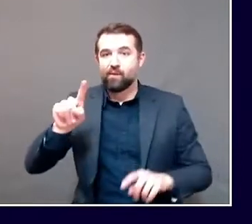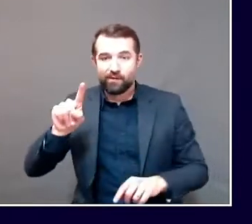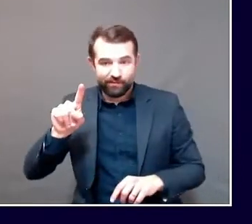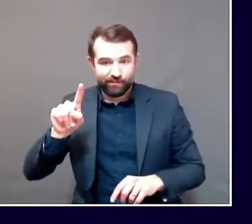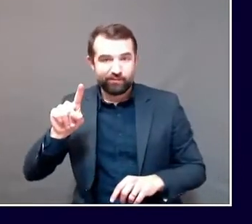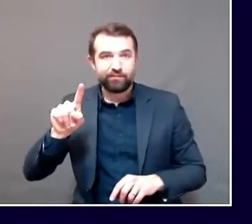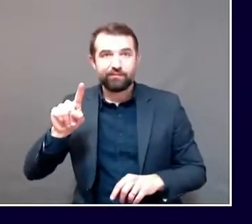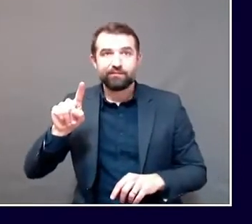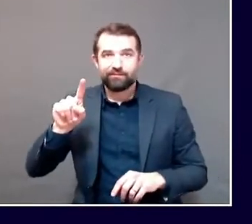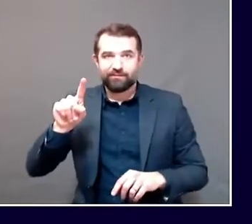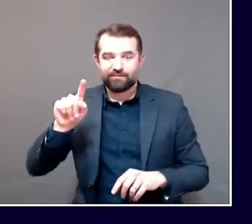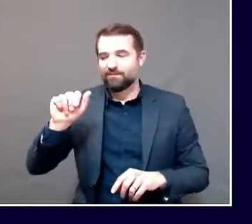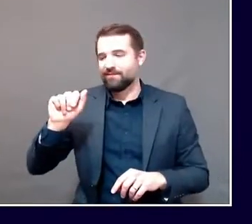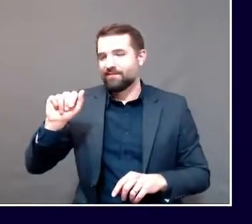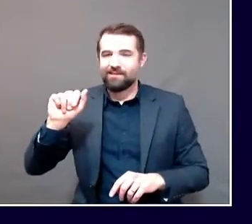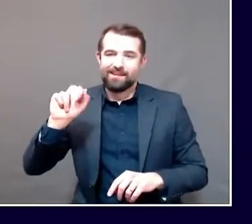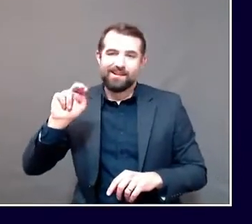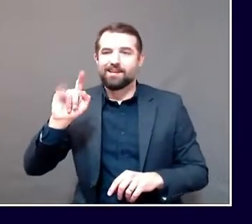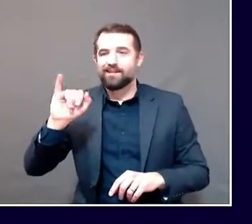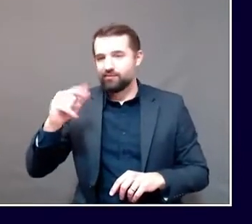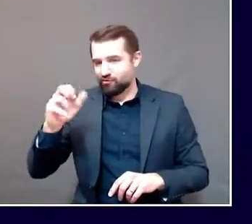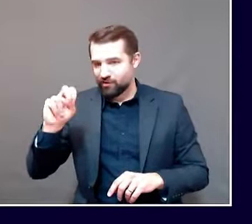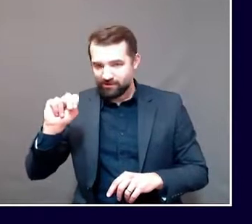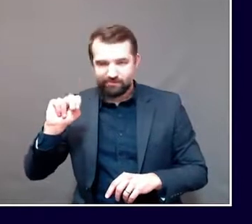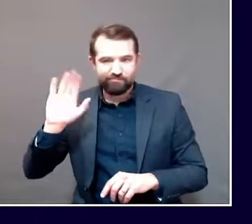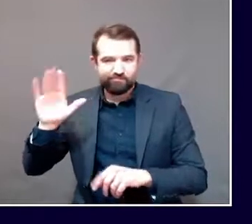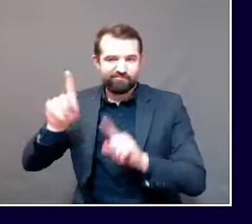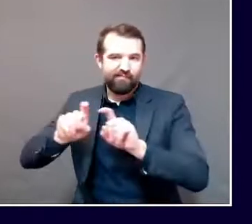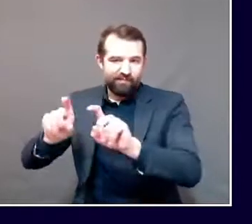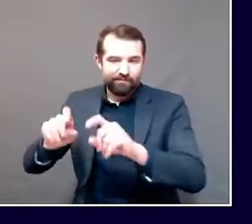such tests for every 100,000 folks.